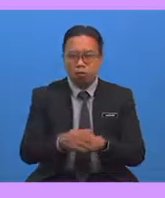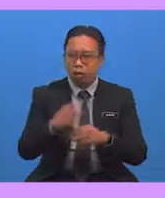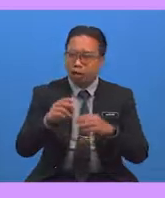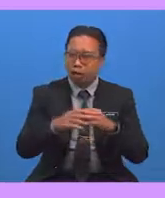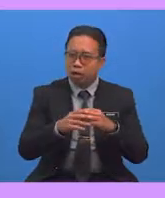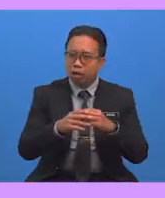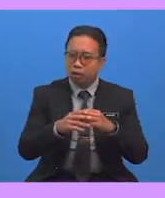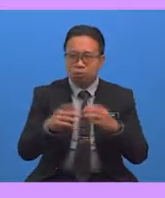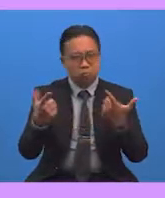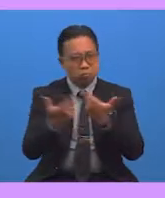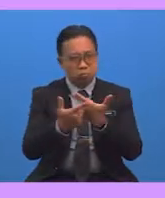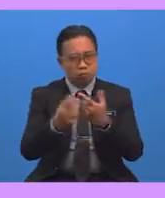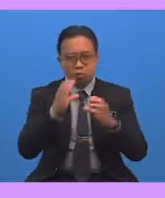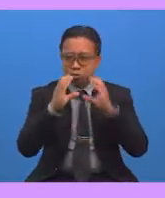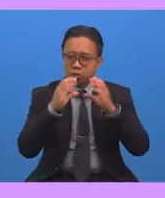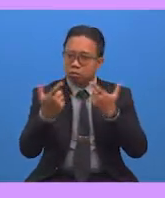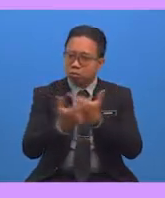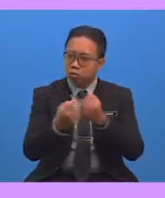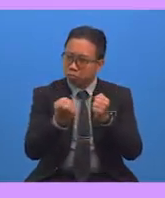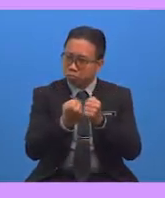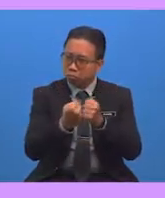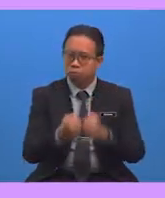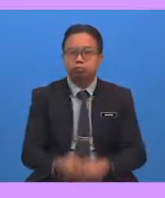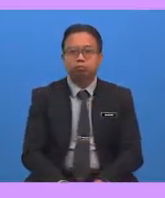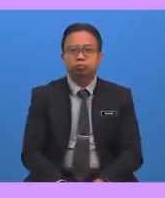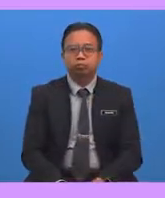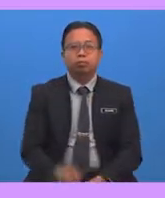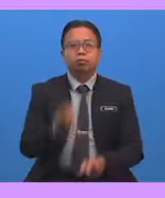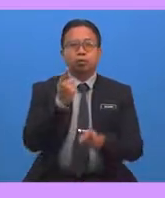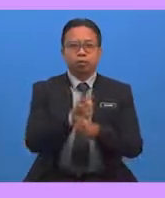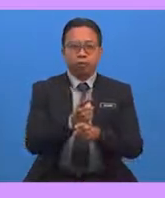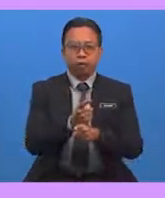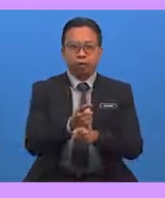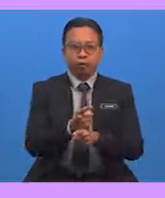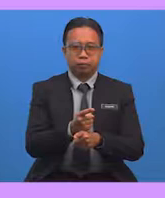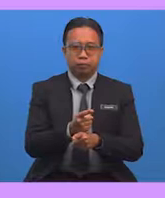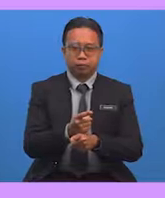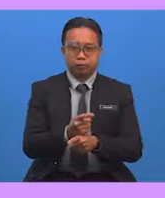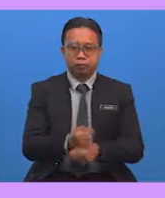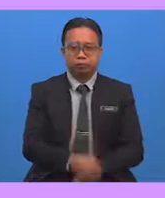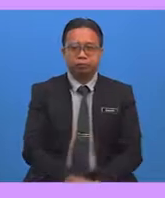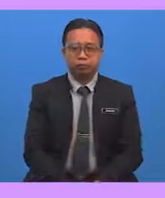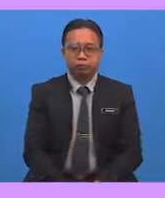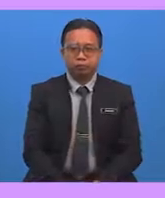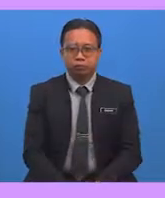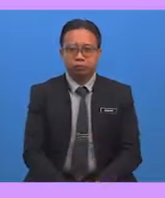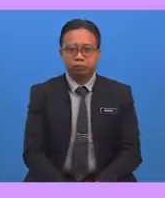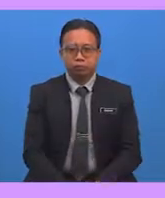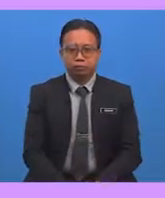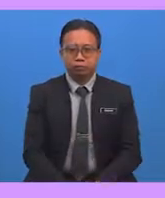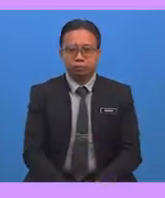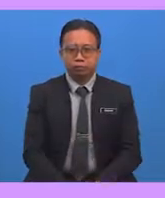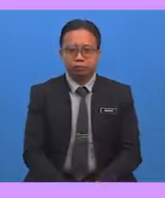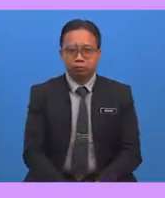highly debatable ... They are correct to a certain extent,